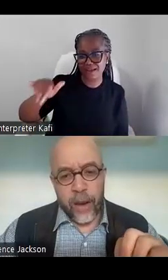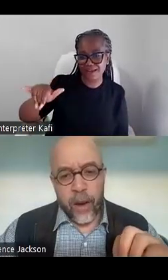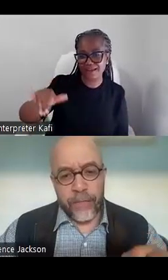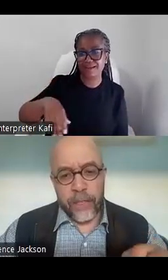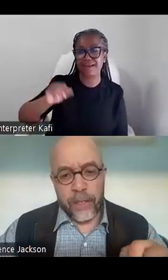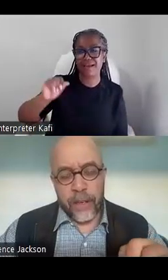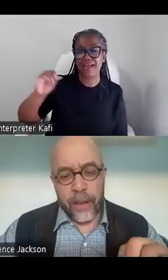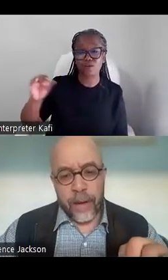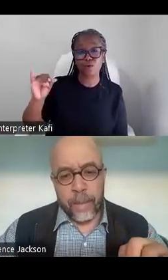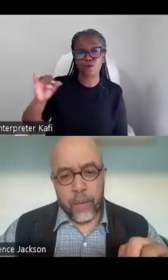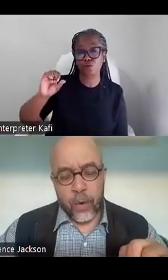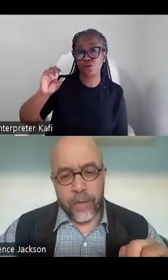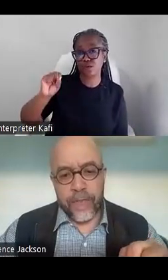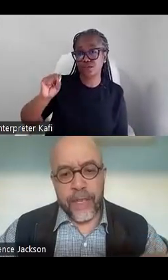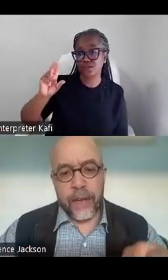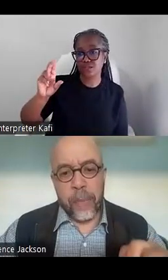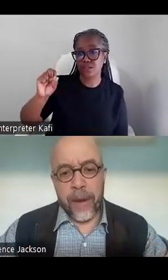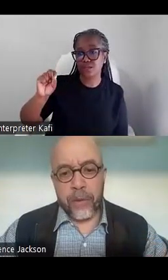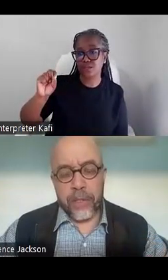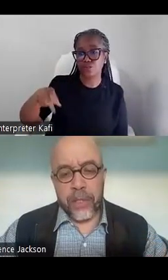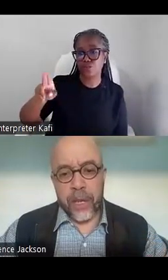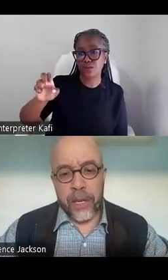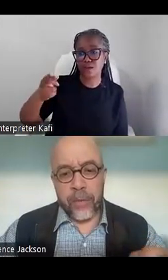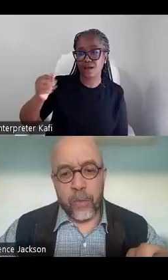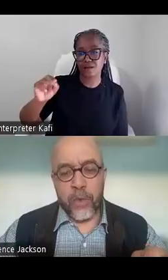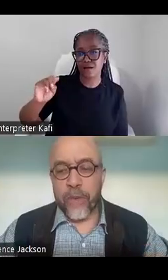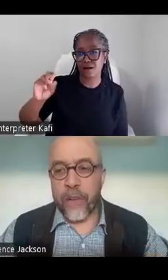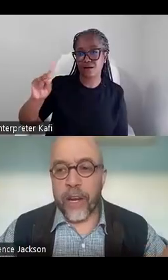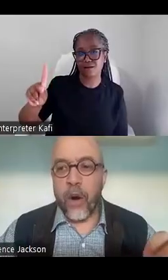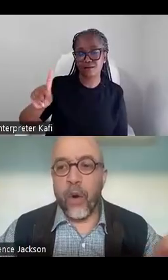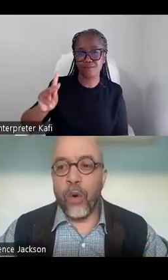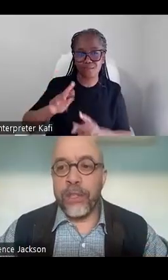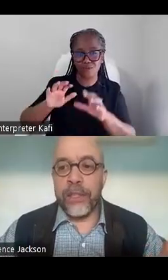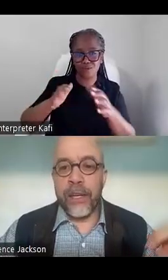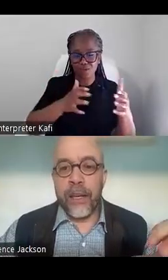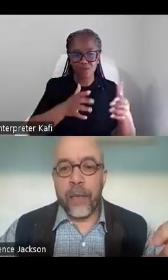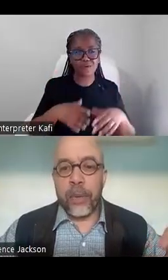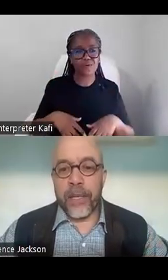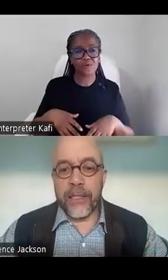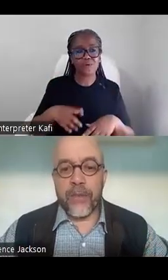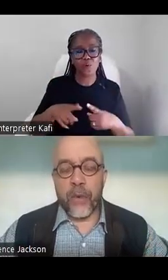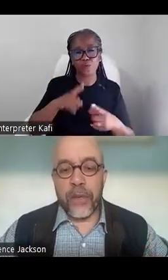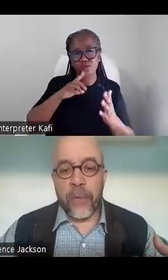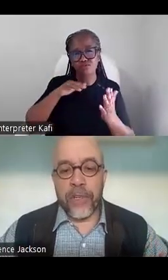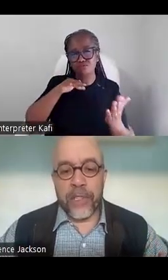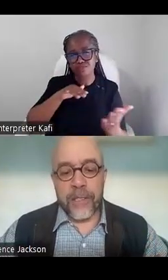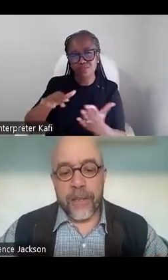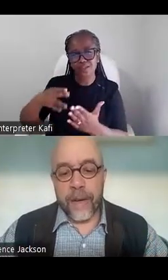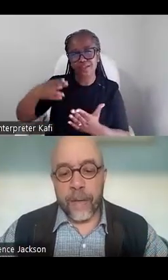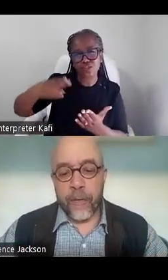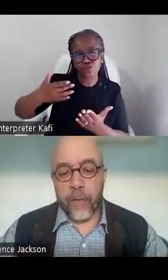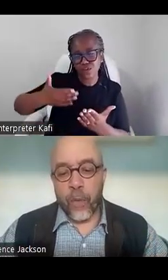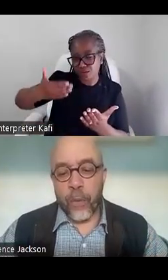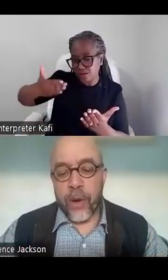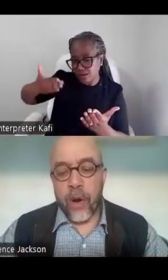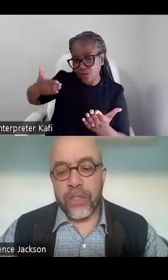we often sort of think about a sort of like a holy place for the emergence